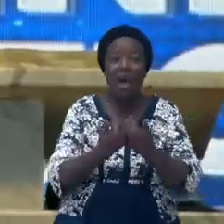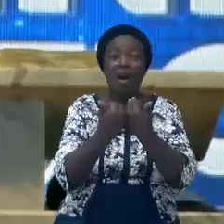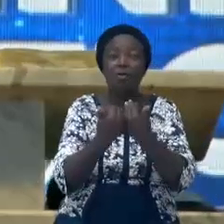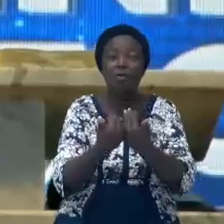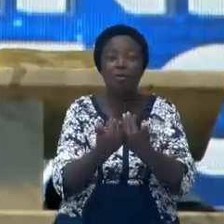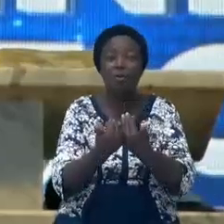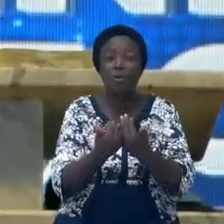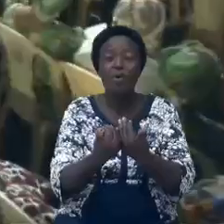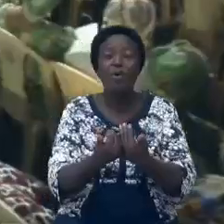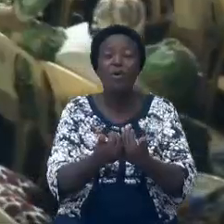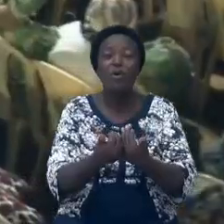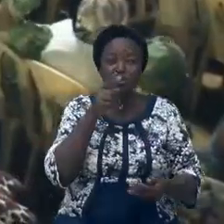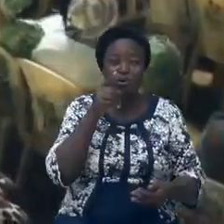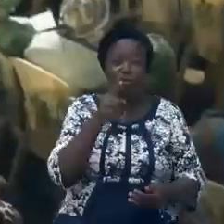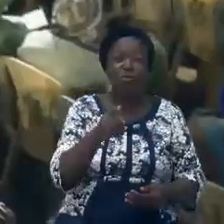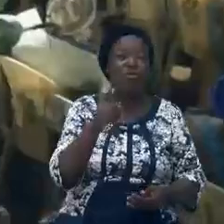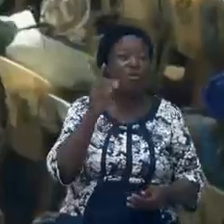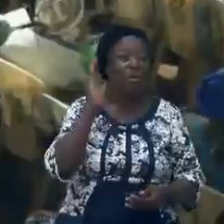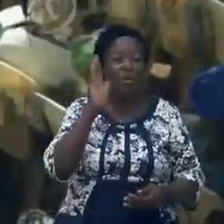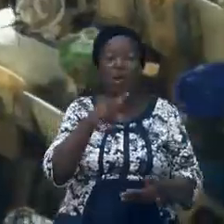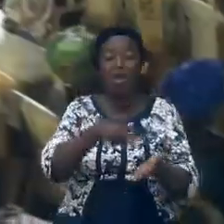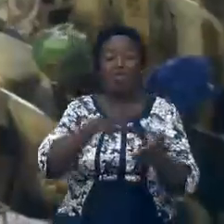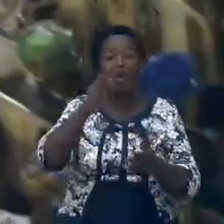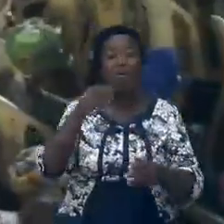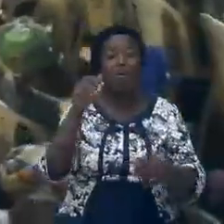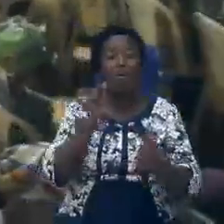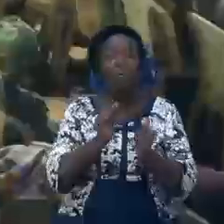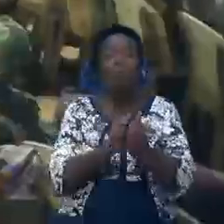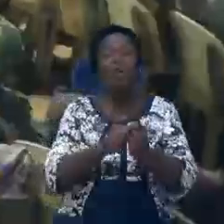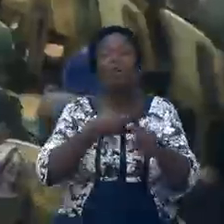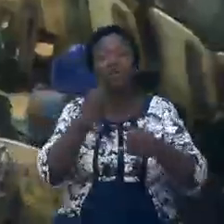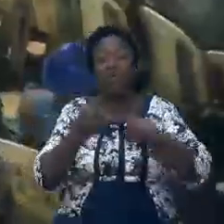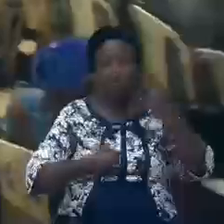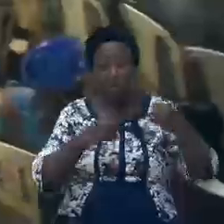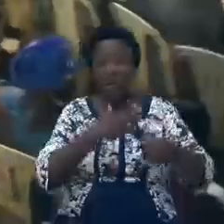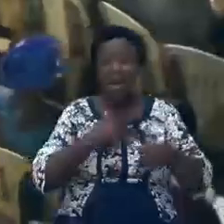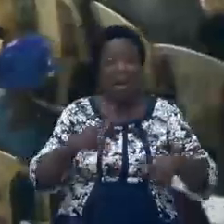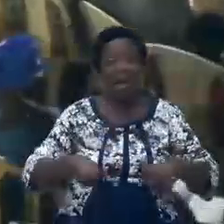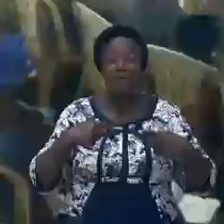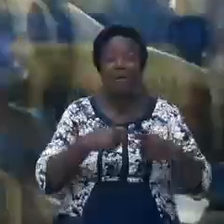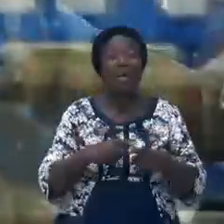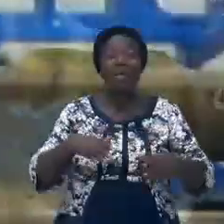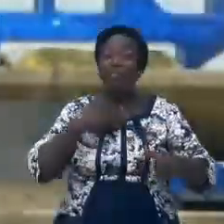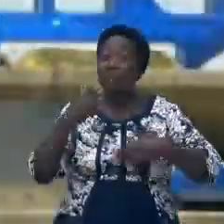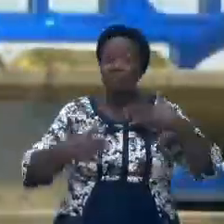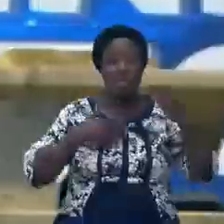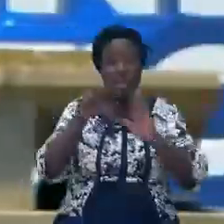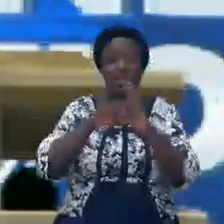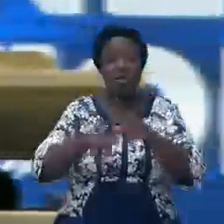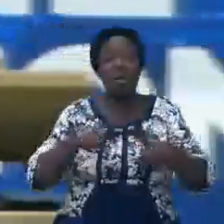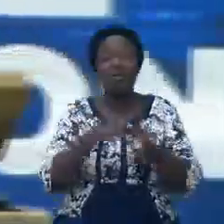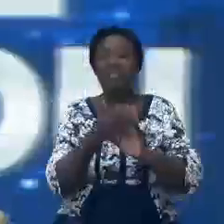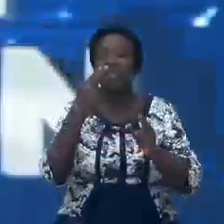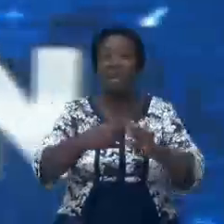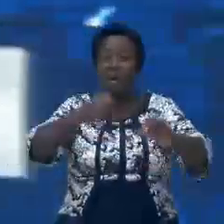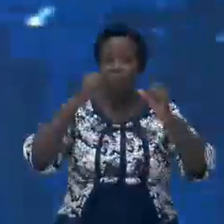And have it how? You will bubble with joy and life. Excitement in